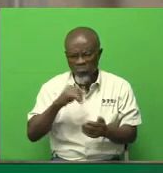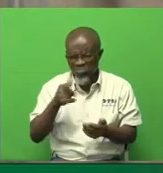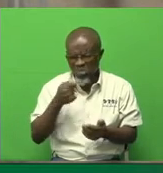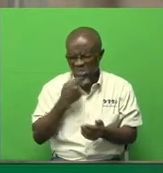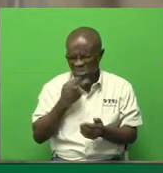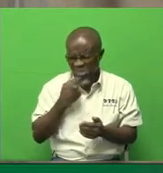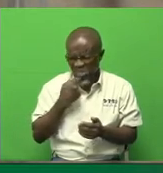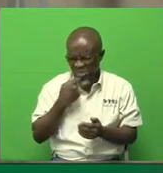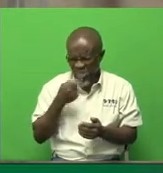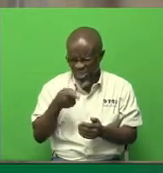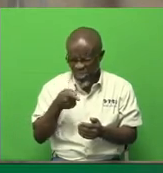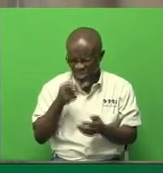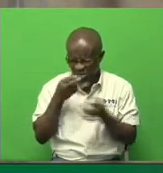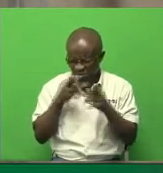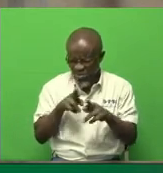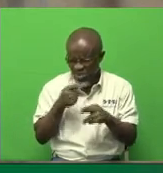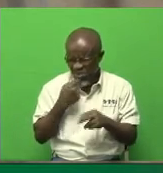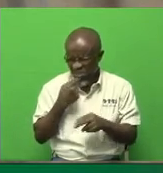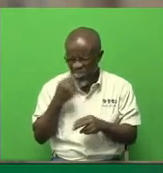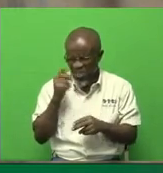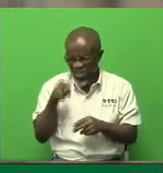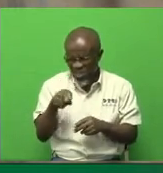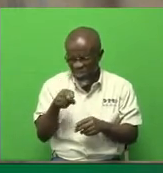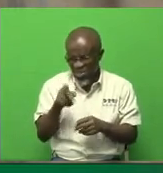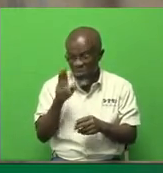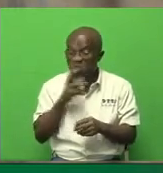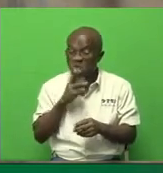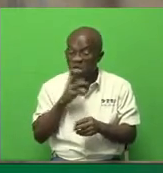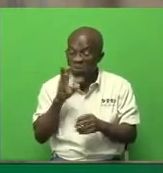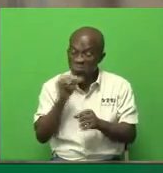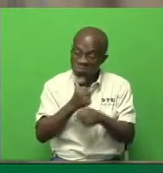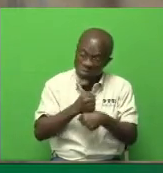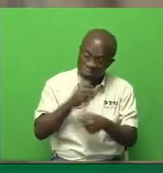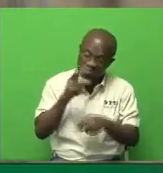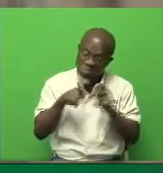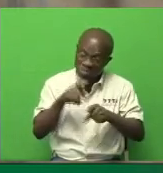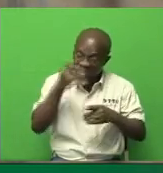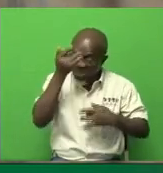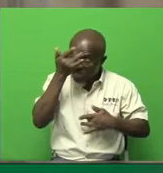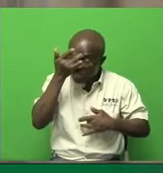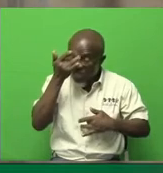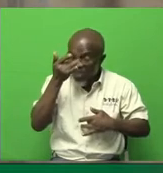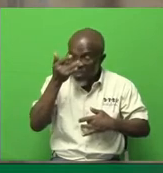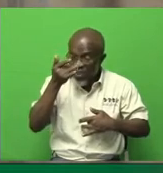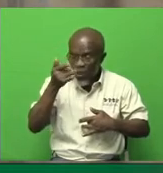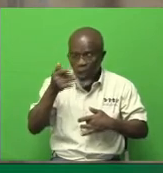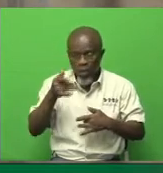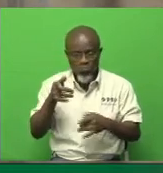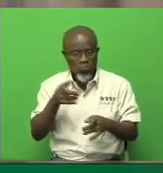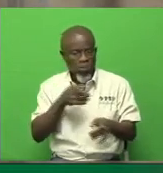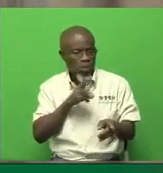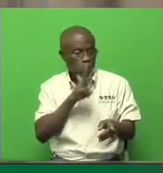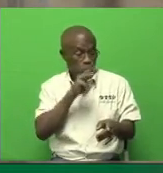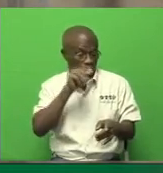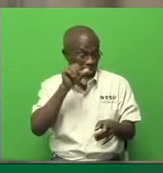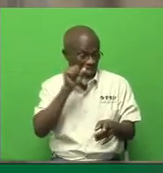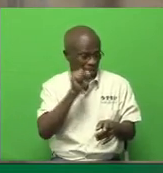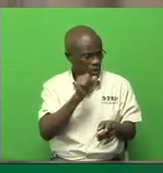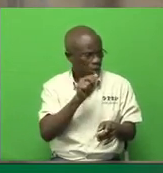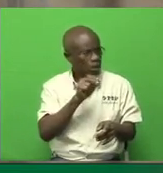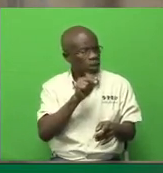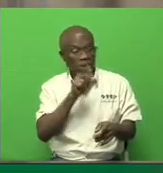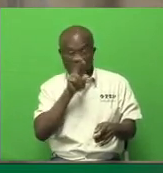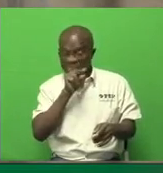boat false and speculative as it's not supported by any scientific testing of the water quality